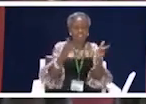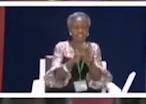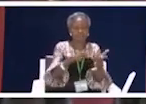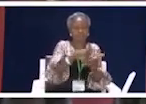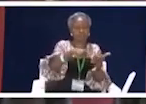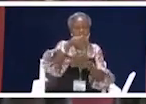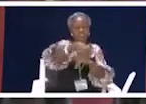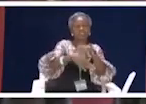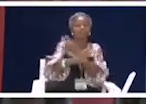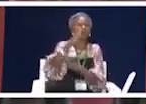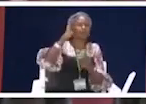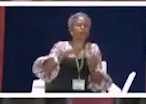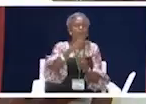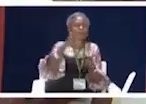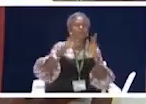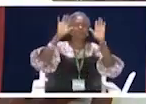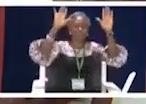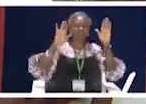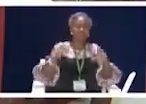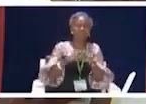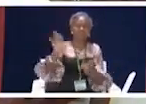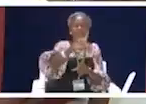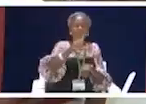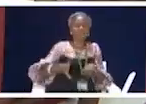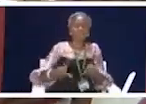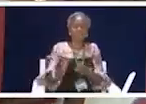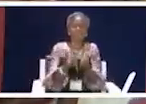tonight, God will perform wonders in your lives.